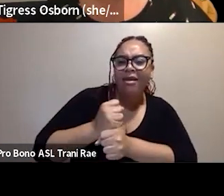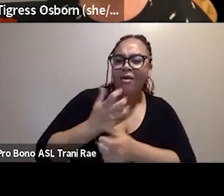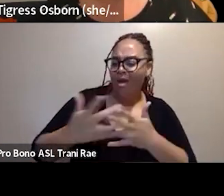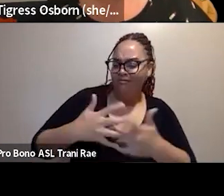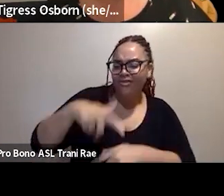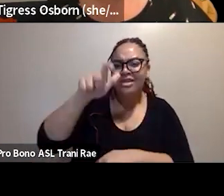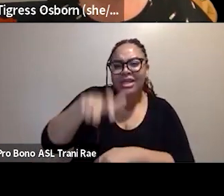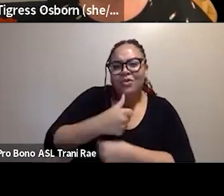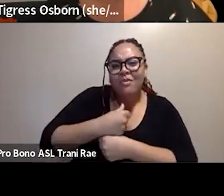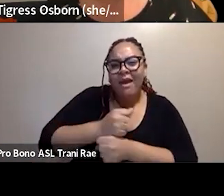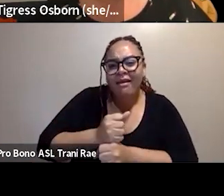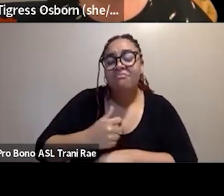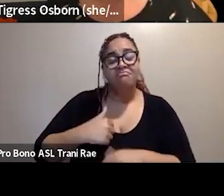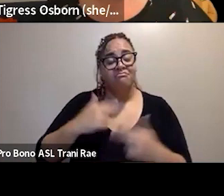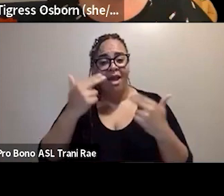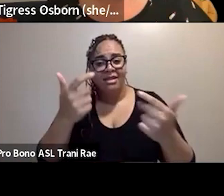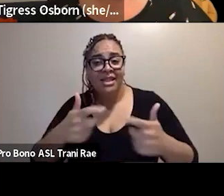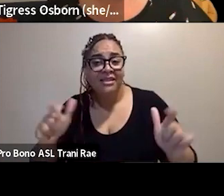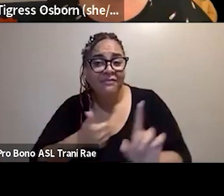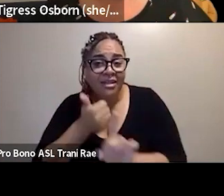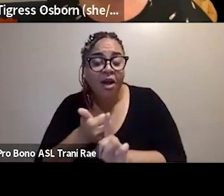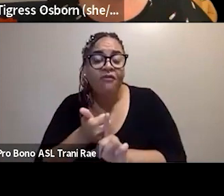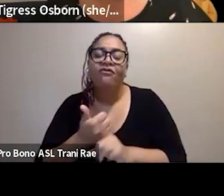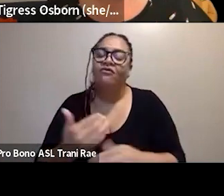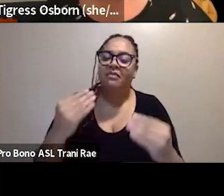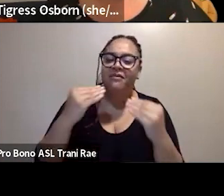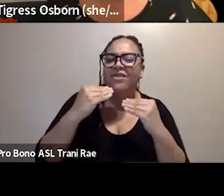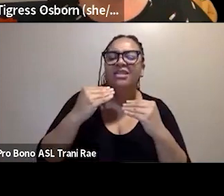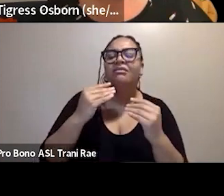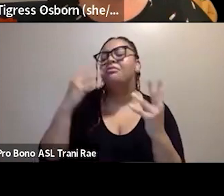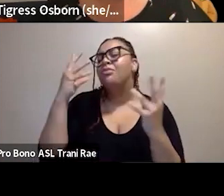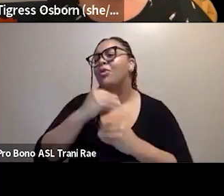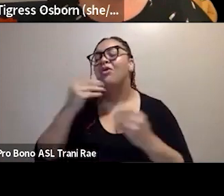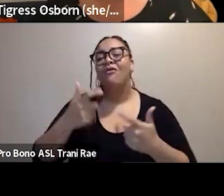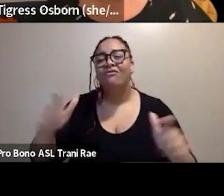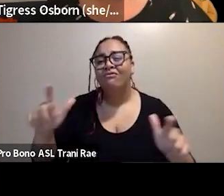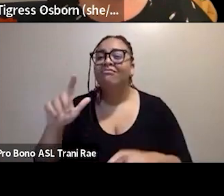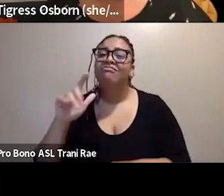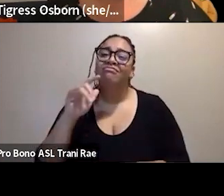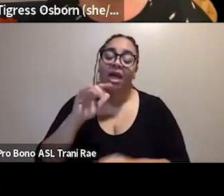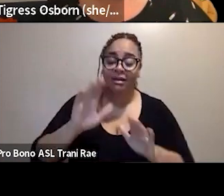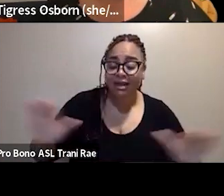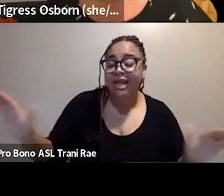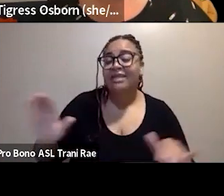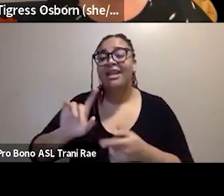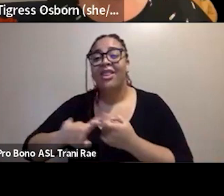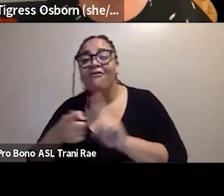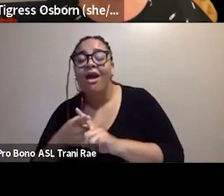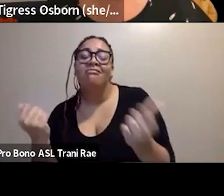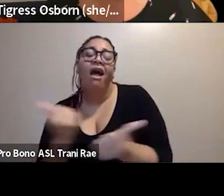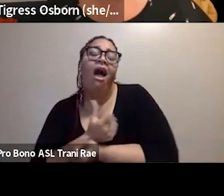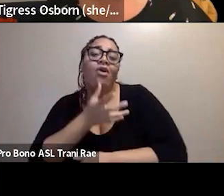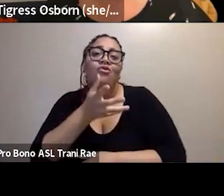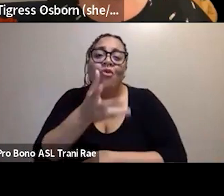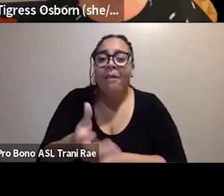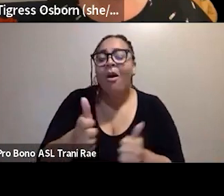I sing the fat self that feeds its lovely fat children and their friends, that hugs its plump grandmother with her soft cheeks and